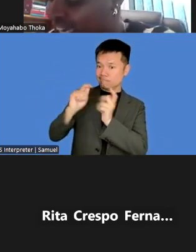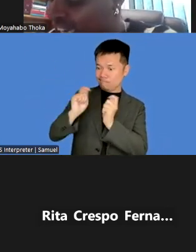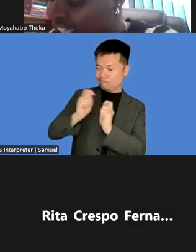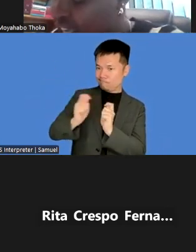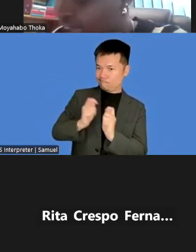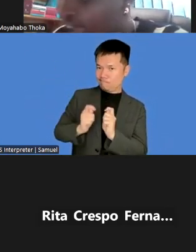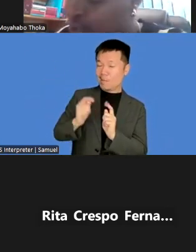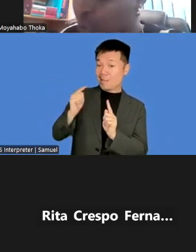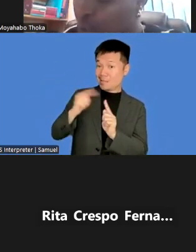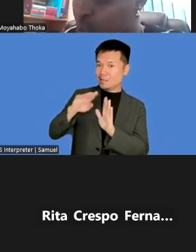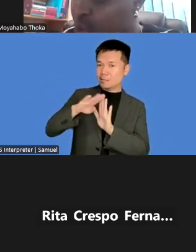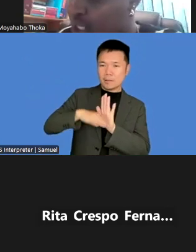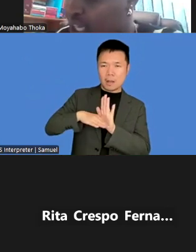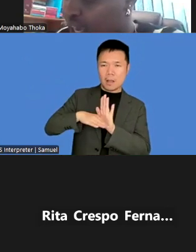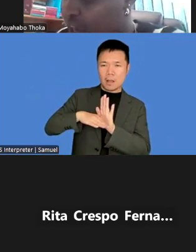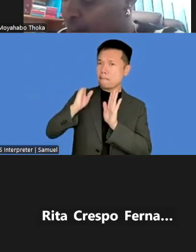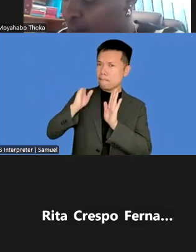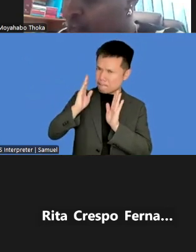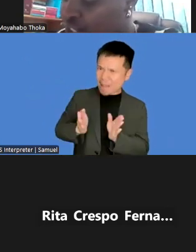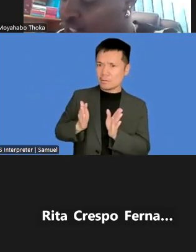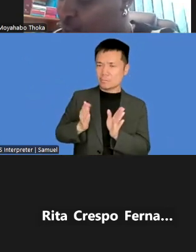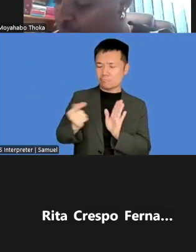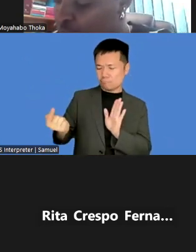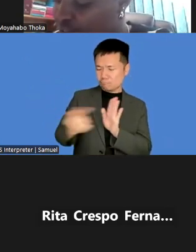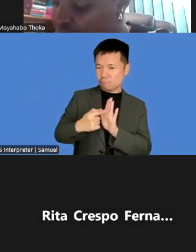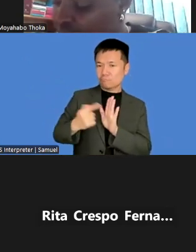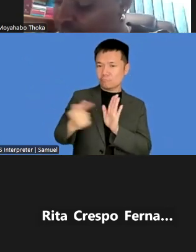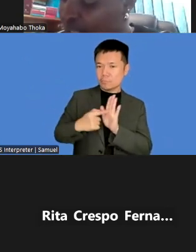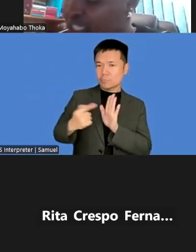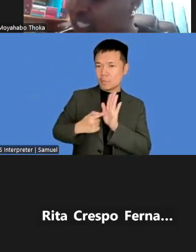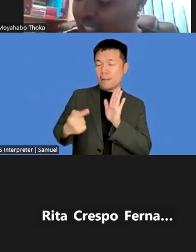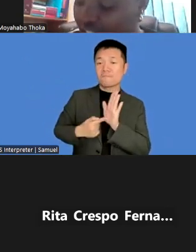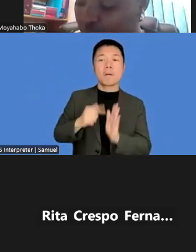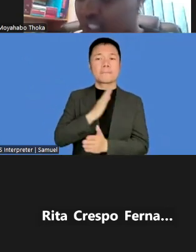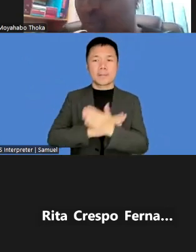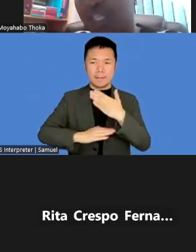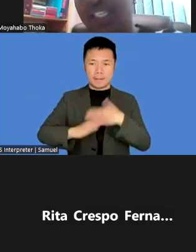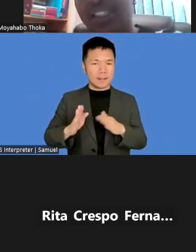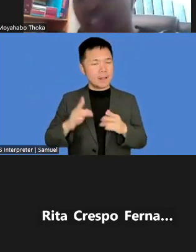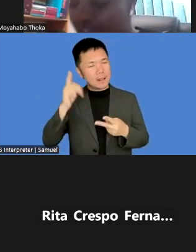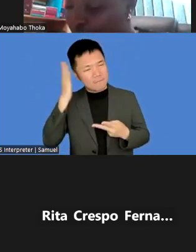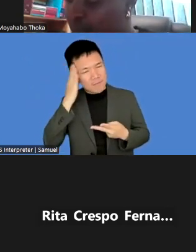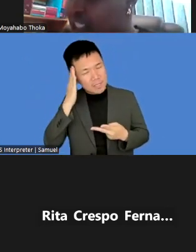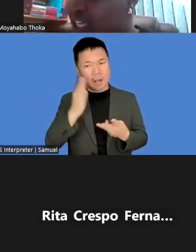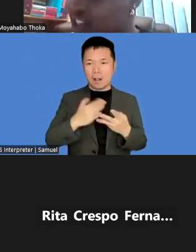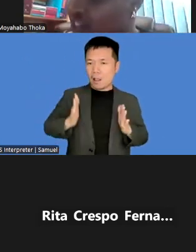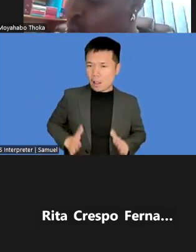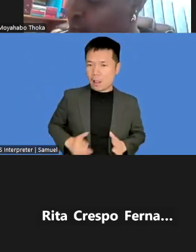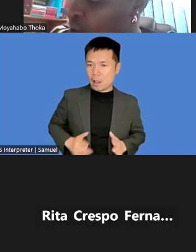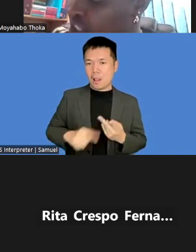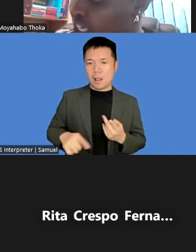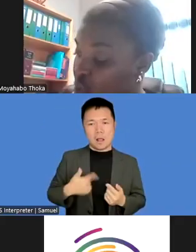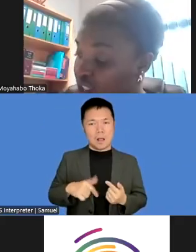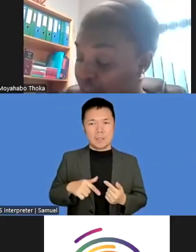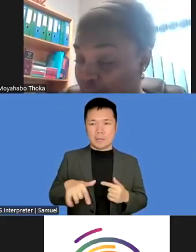the guidelines have to include provisions for learners with physical disabilities, intellectual disabilities, epilepsy, and severe to